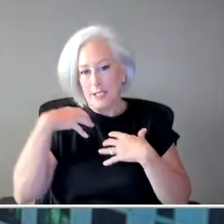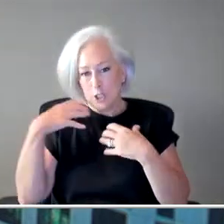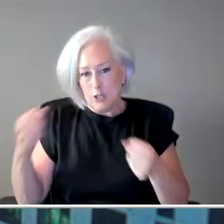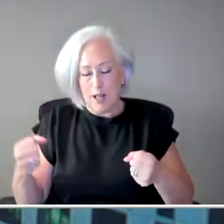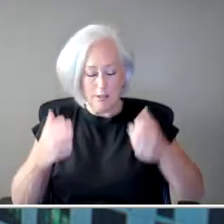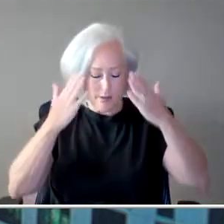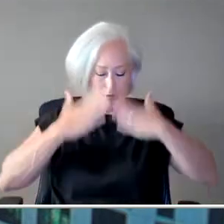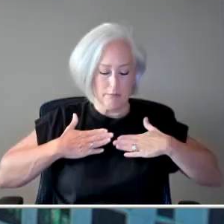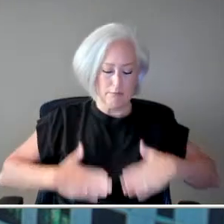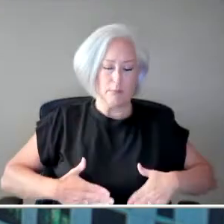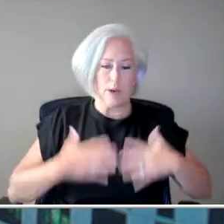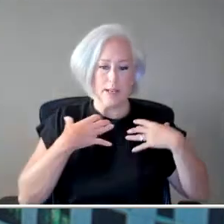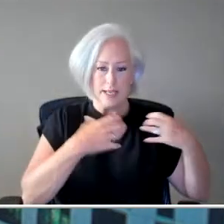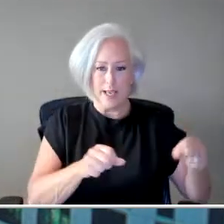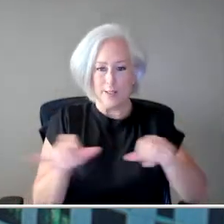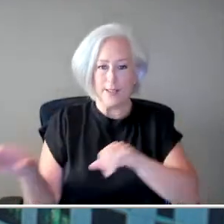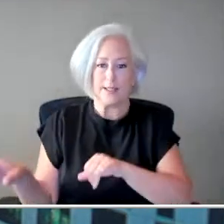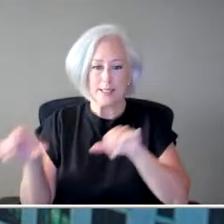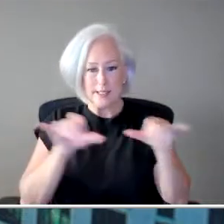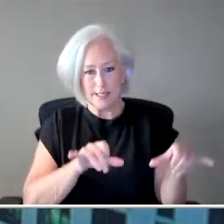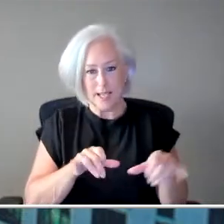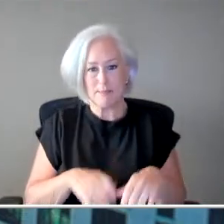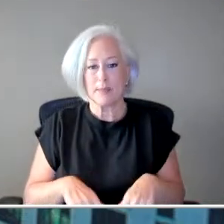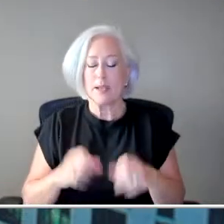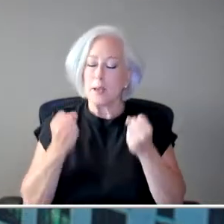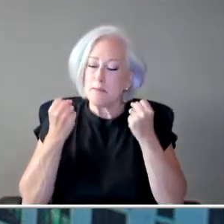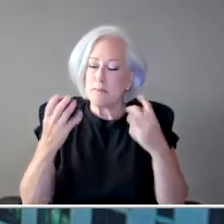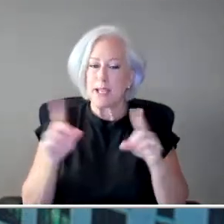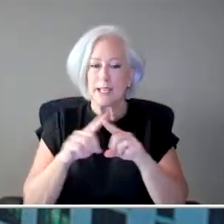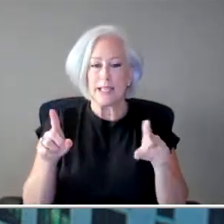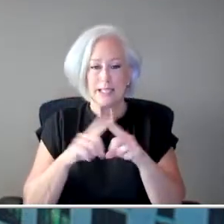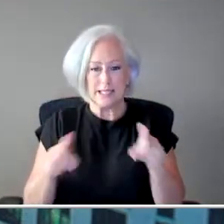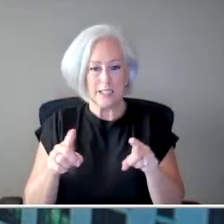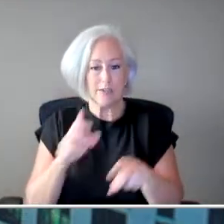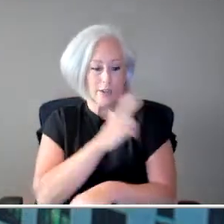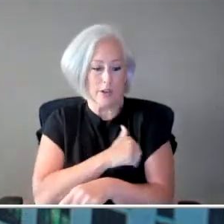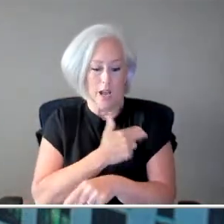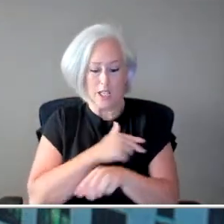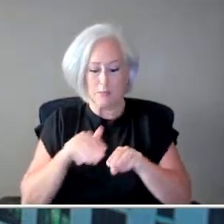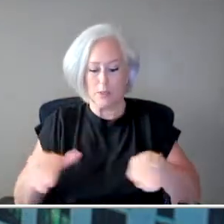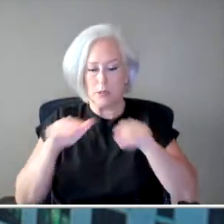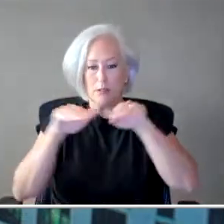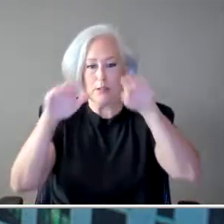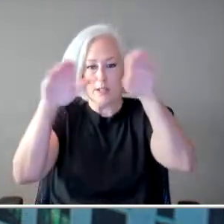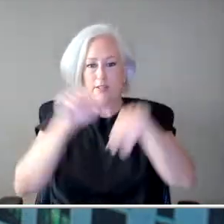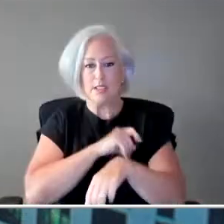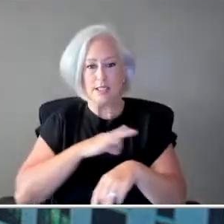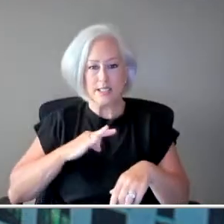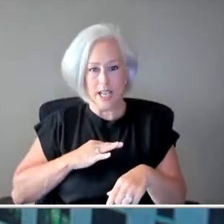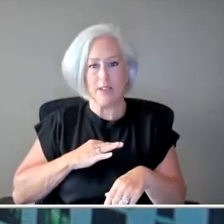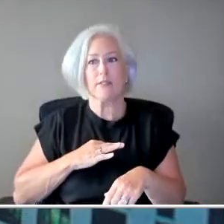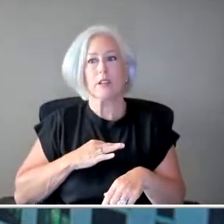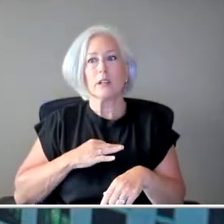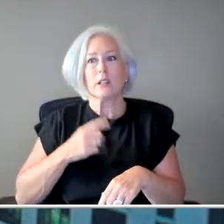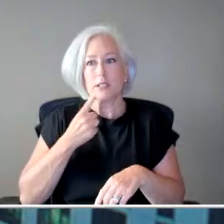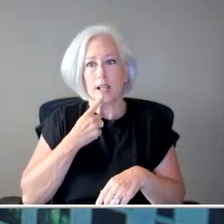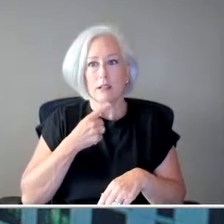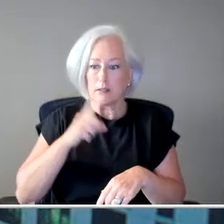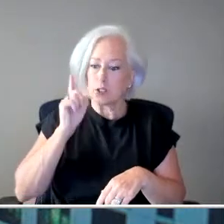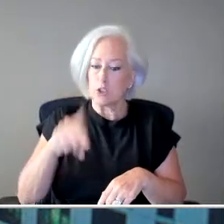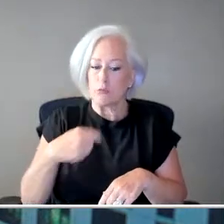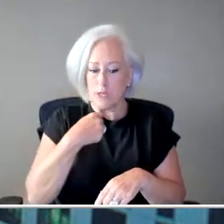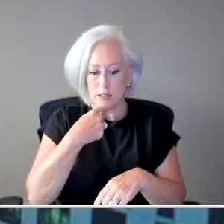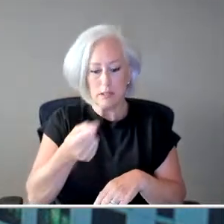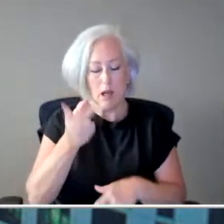many credentialing bodies at the hospital level up until recently required attestations about that, and that is going away. And